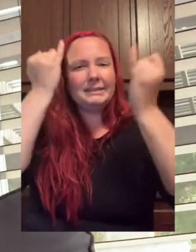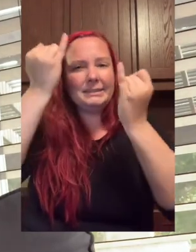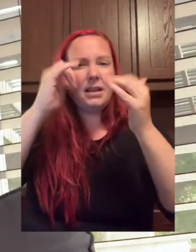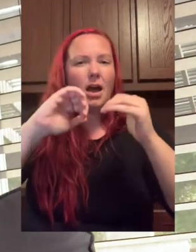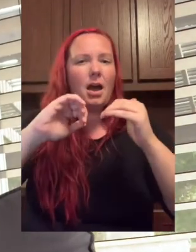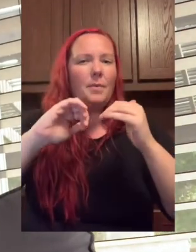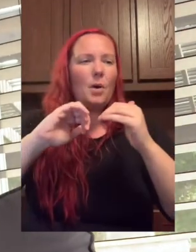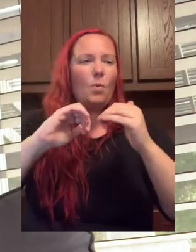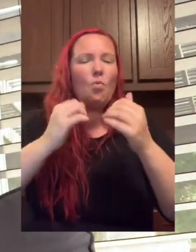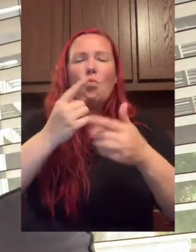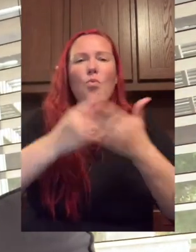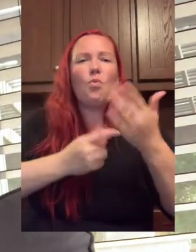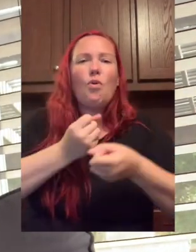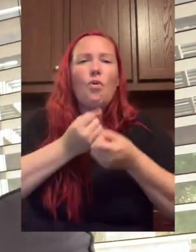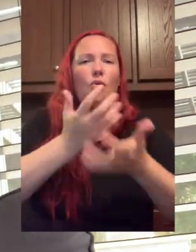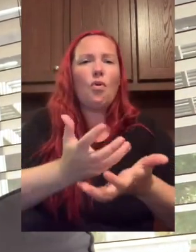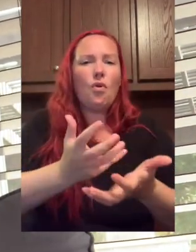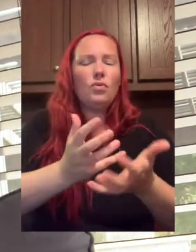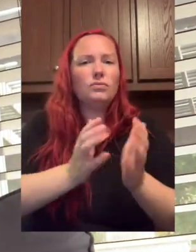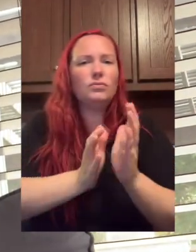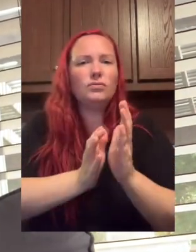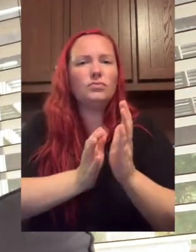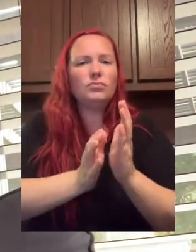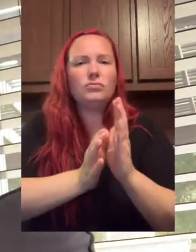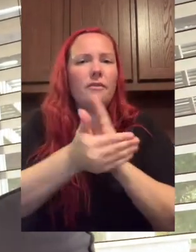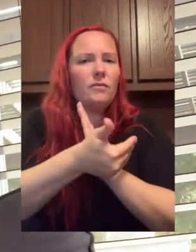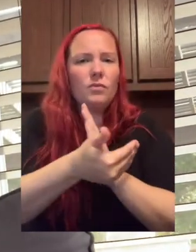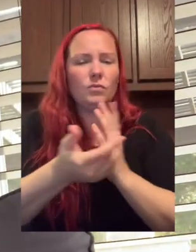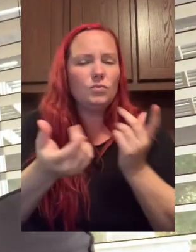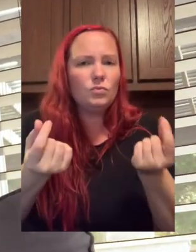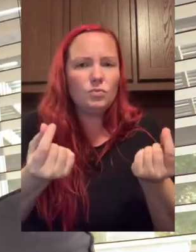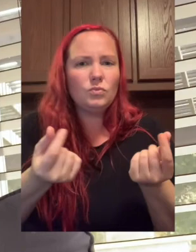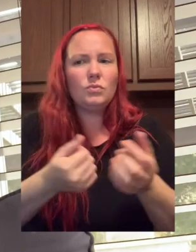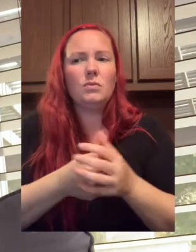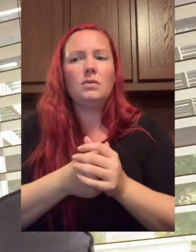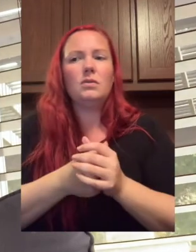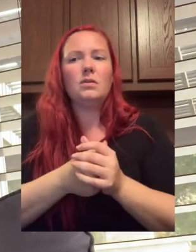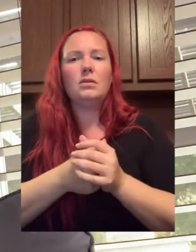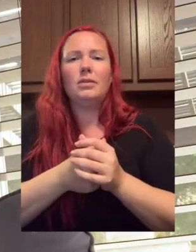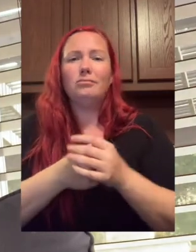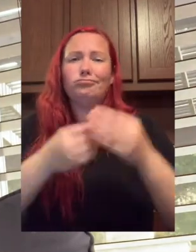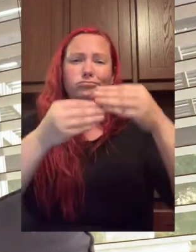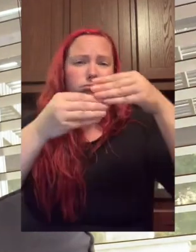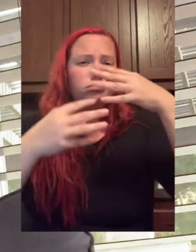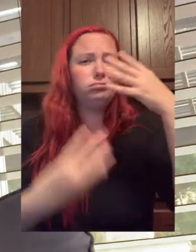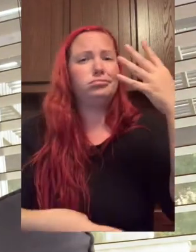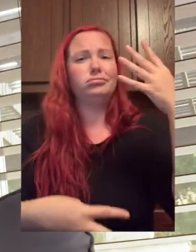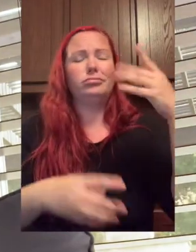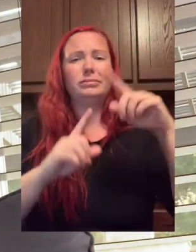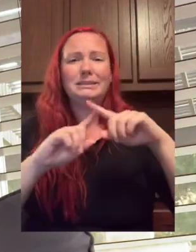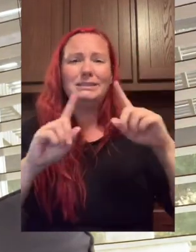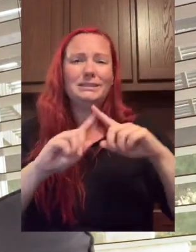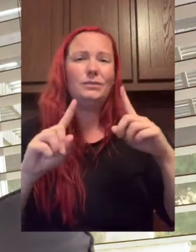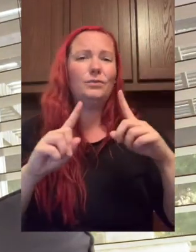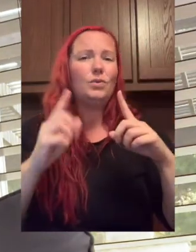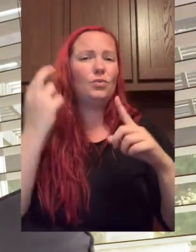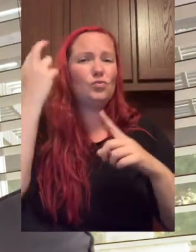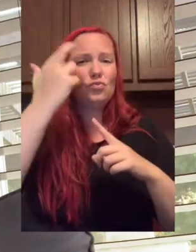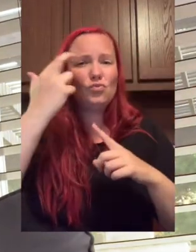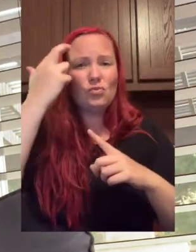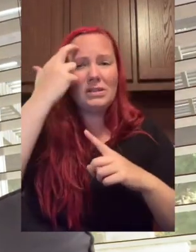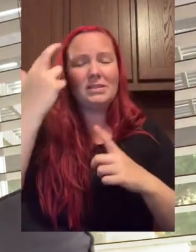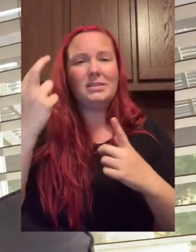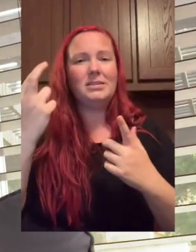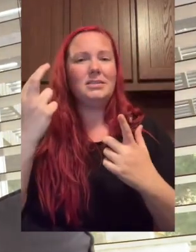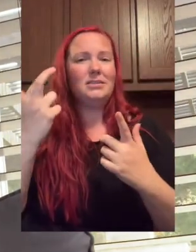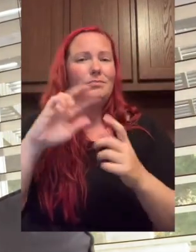But I think that especially the psychology community has a lot of ideas about